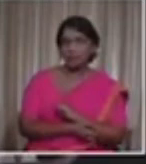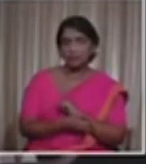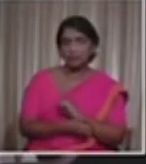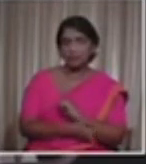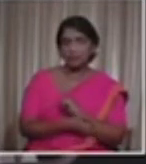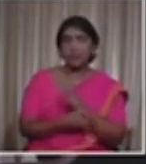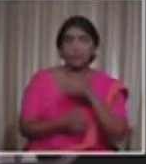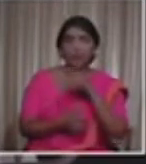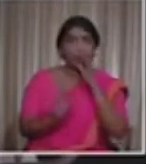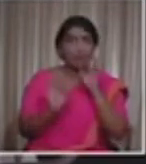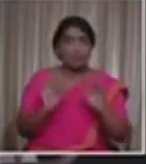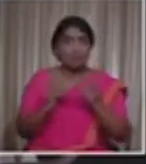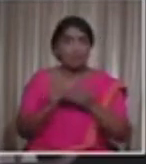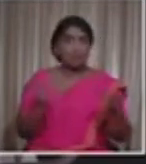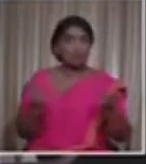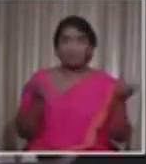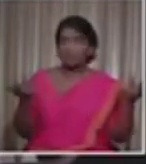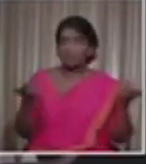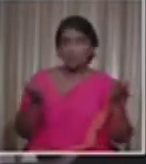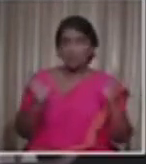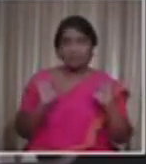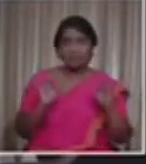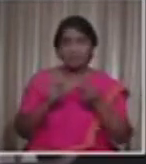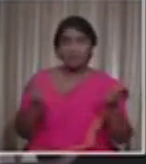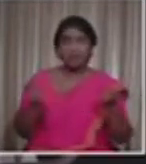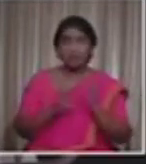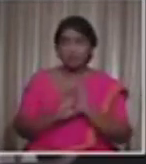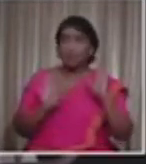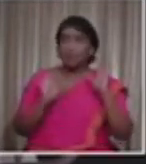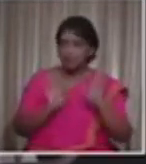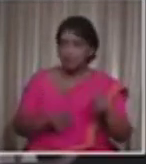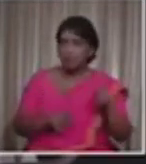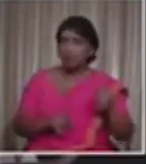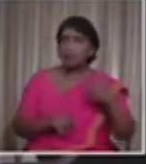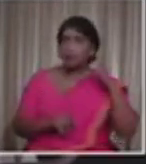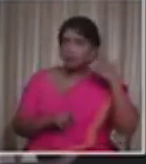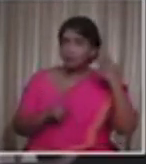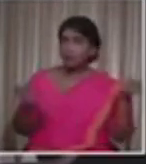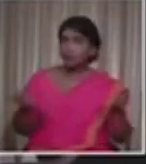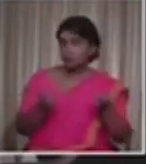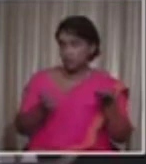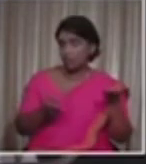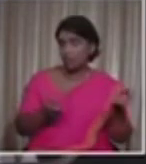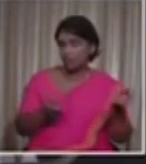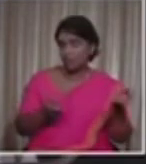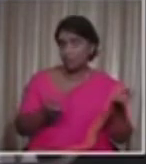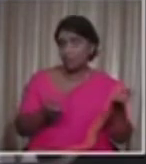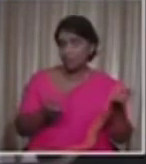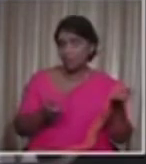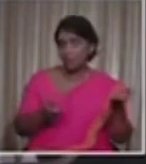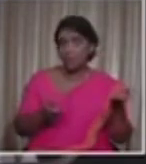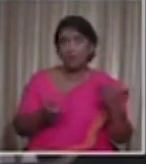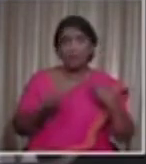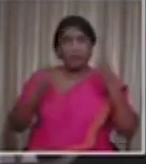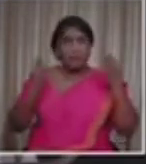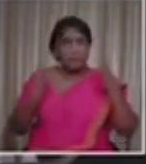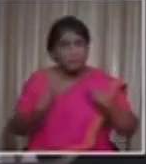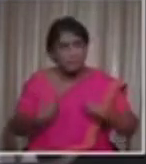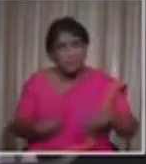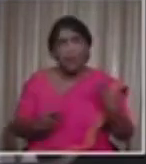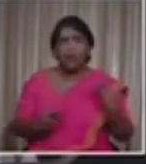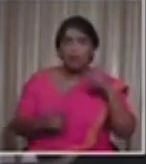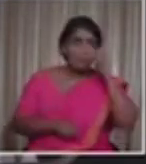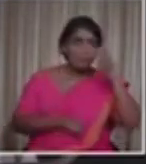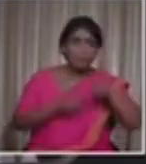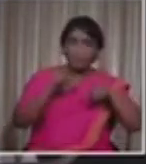in a normal market we have to do this. But this is a special market where you're bankrupt, people are not willing to deal with you. You have only